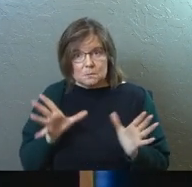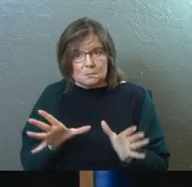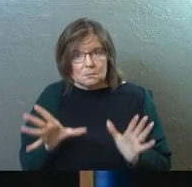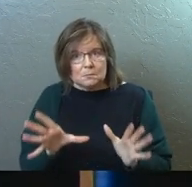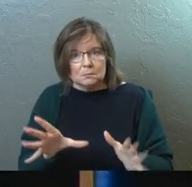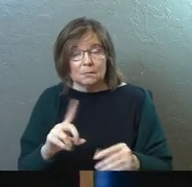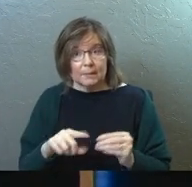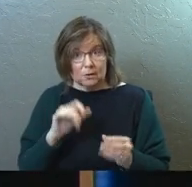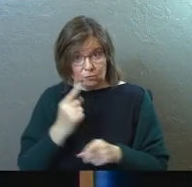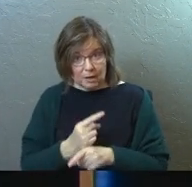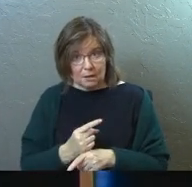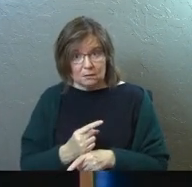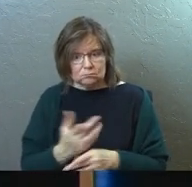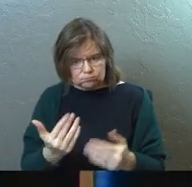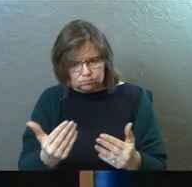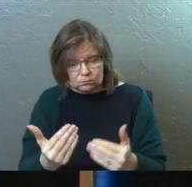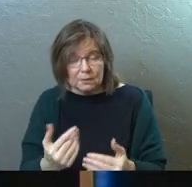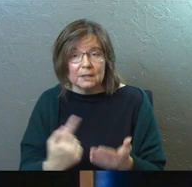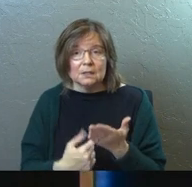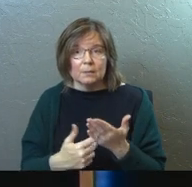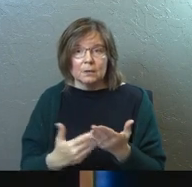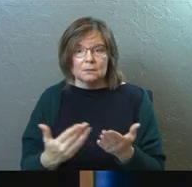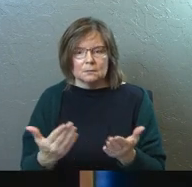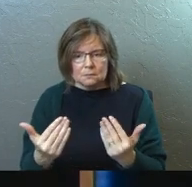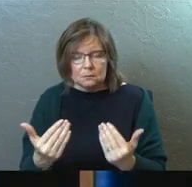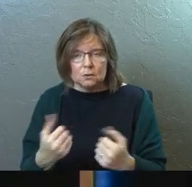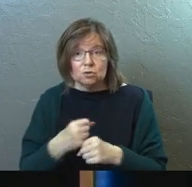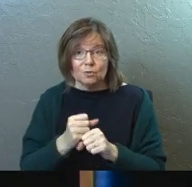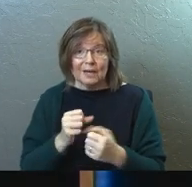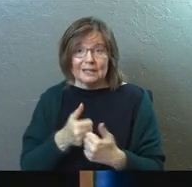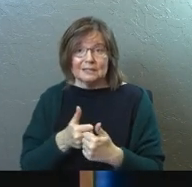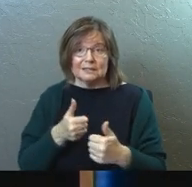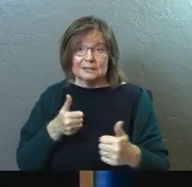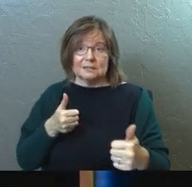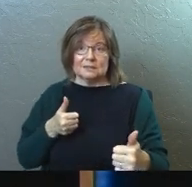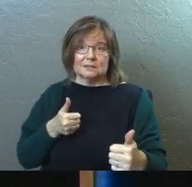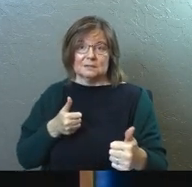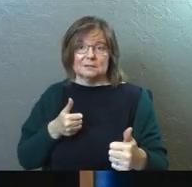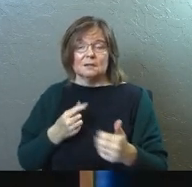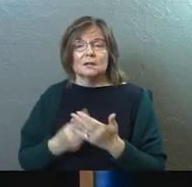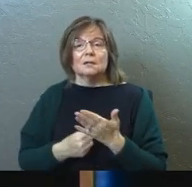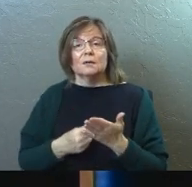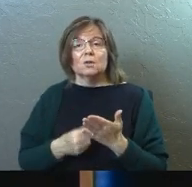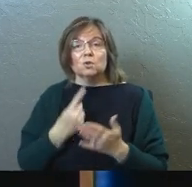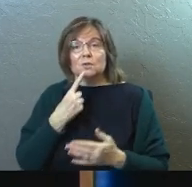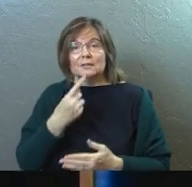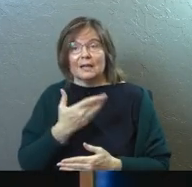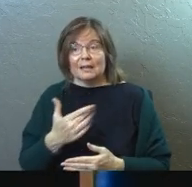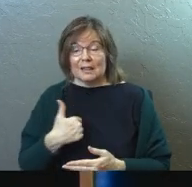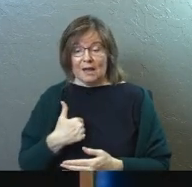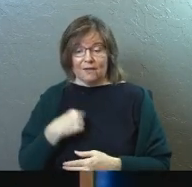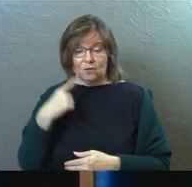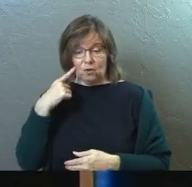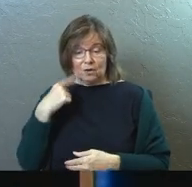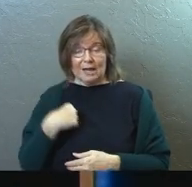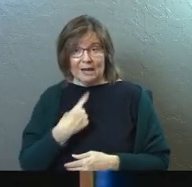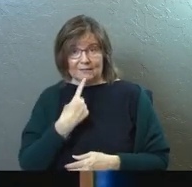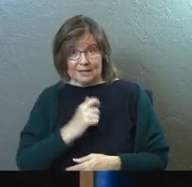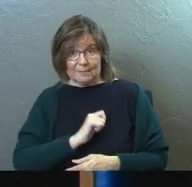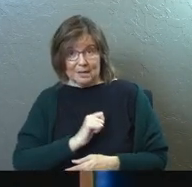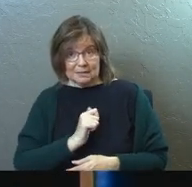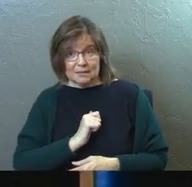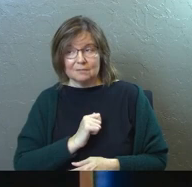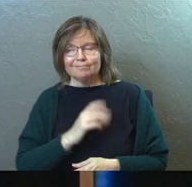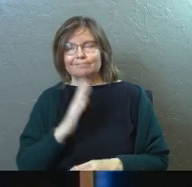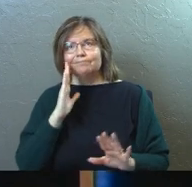yeah? And sometimes your pushiness created distance. And sometimes you've said things like I've heard and I've said